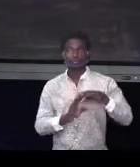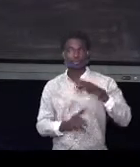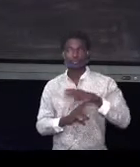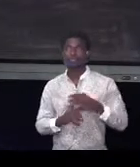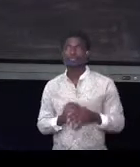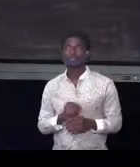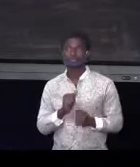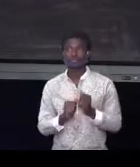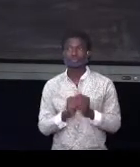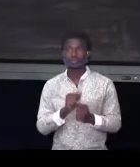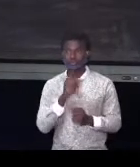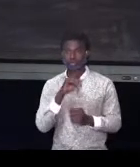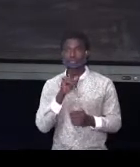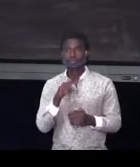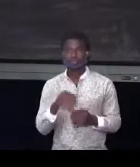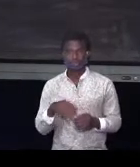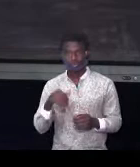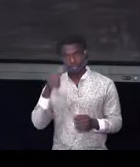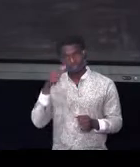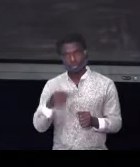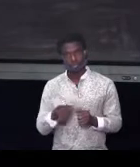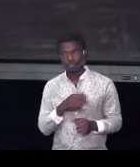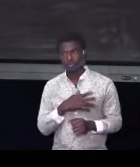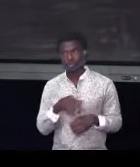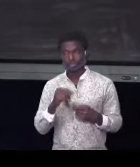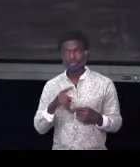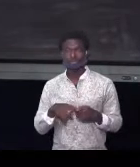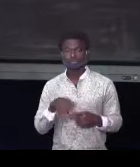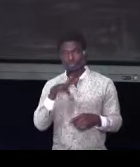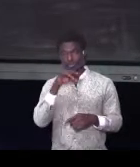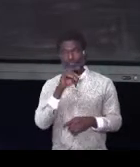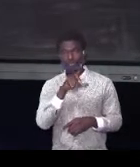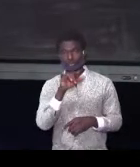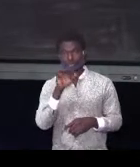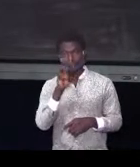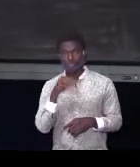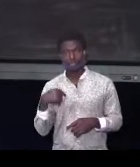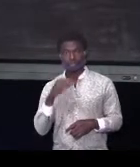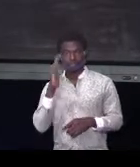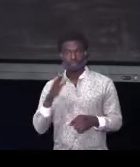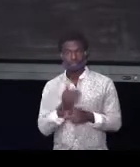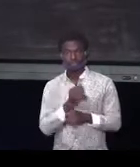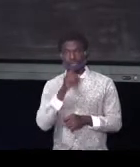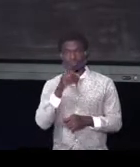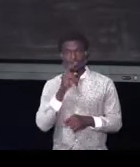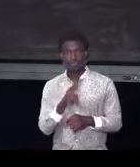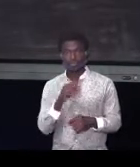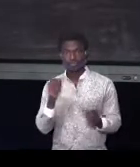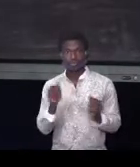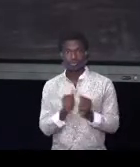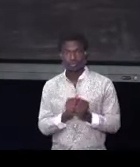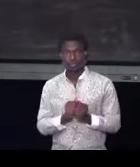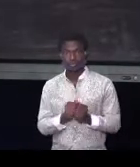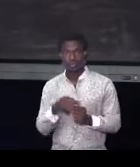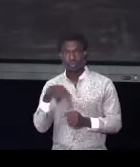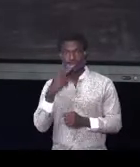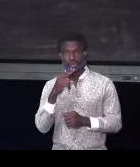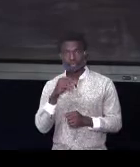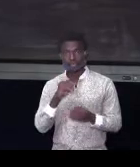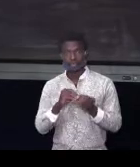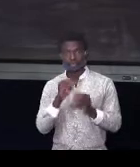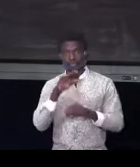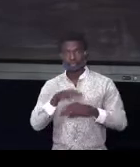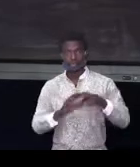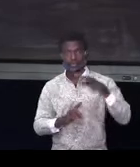2 places, which I'm sure that you still recall. And now to find the LCM, we take the 2 with the highest power, which is 2 in 3